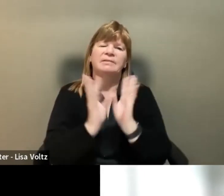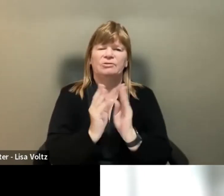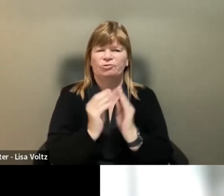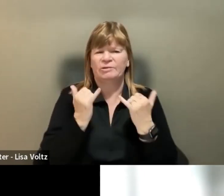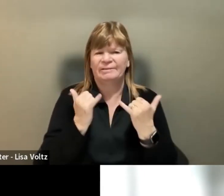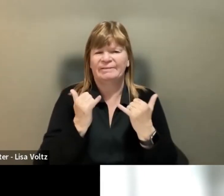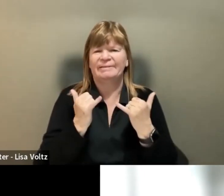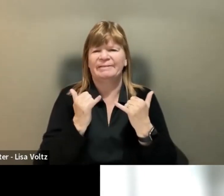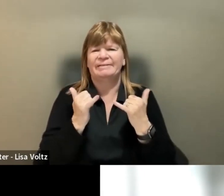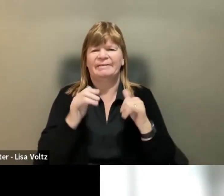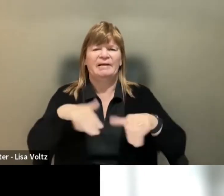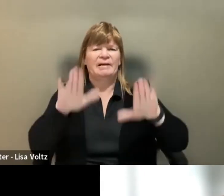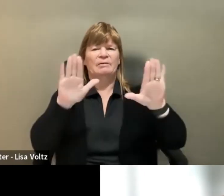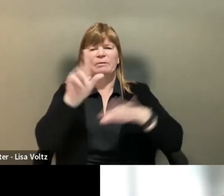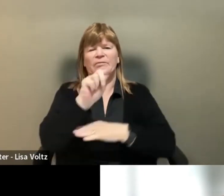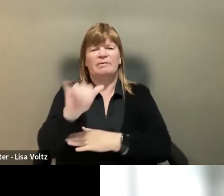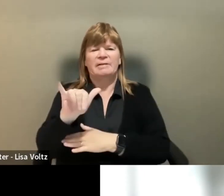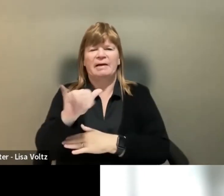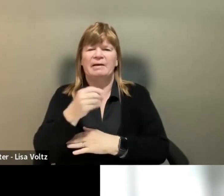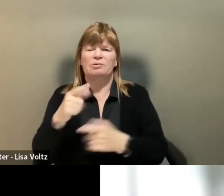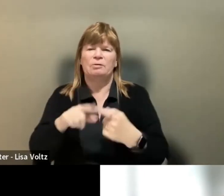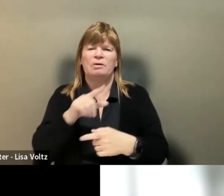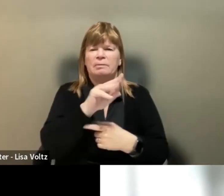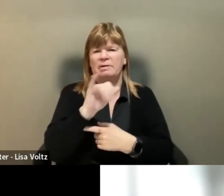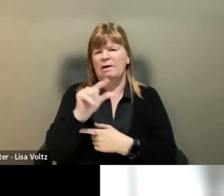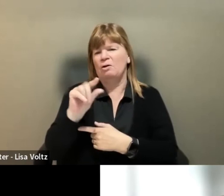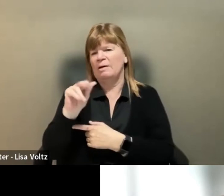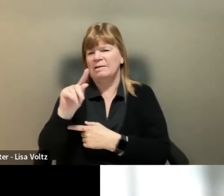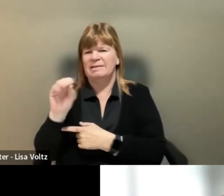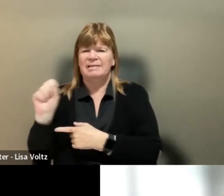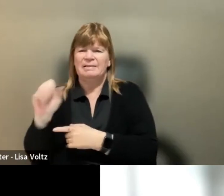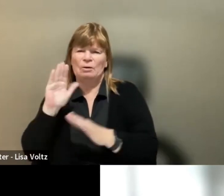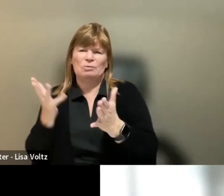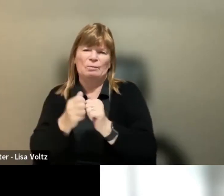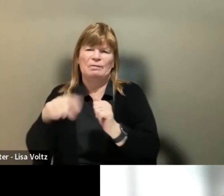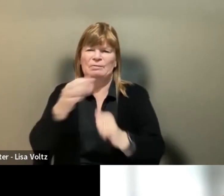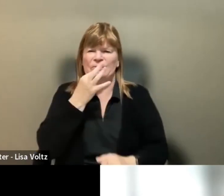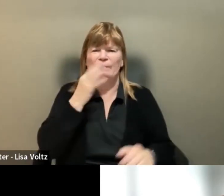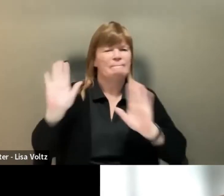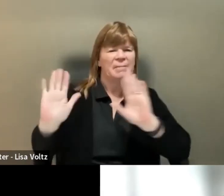wish everybody a wonderful day. And to our TBI grantees, I hope to speak to you soon. Bye, everybody. Thank you.